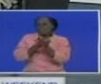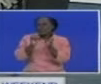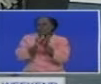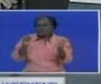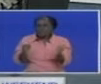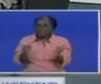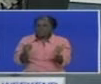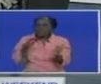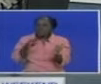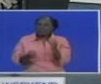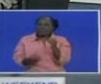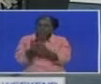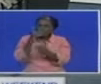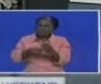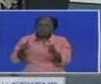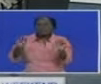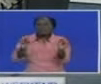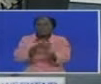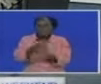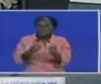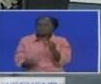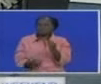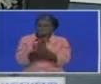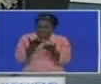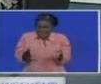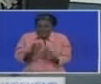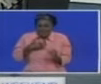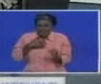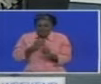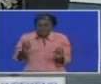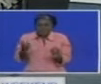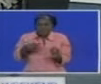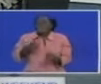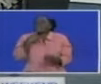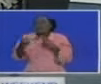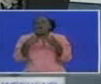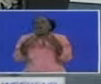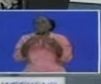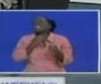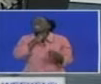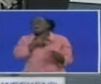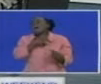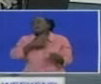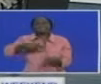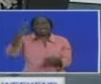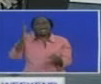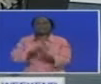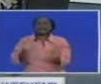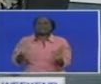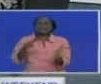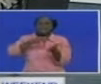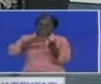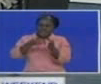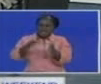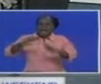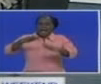able to generate, we haven't been able to generate anything right now. We are just talking and shouting very hard. And that means we don't